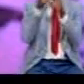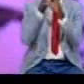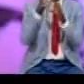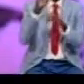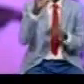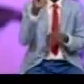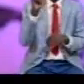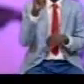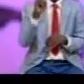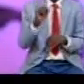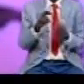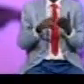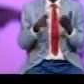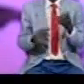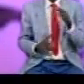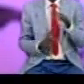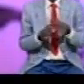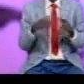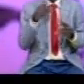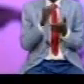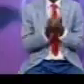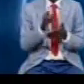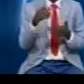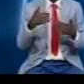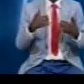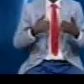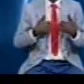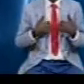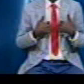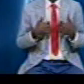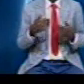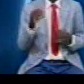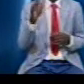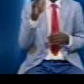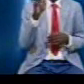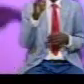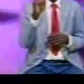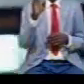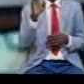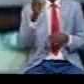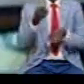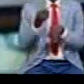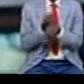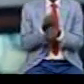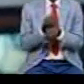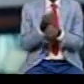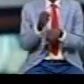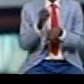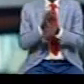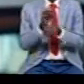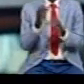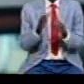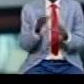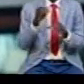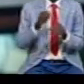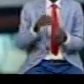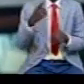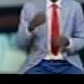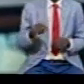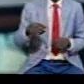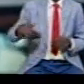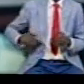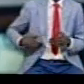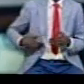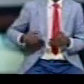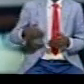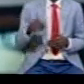came out, and I was told I had stone in my gallbladder. Gallbladder stone is formation of stone